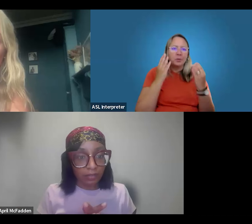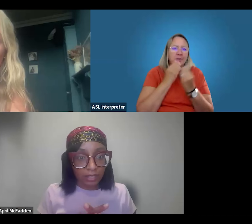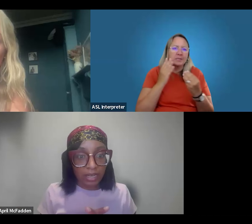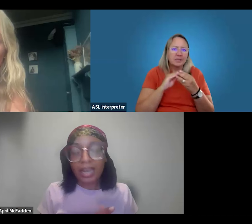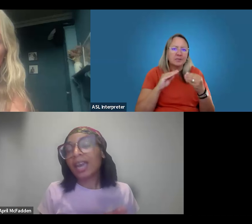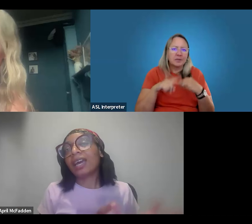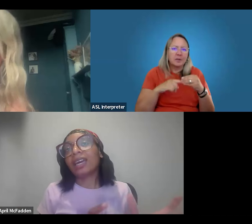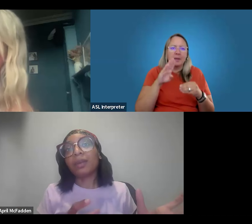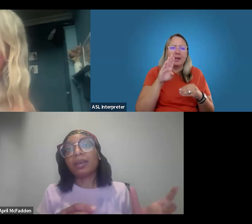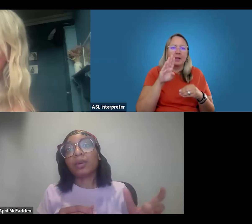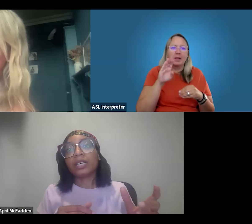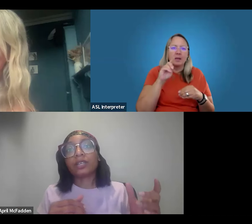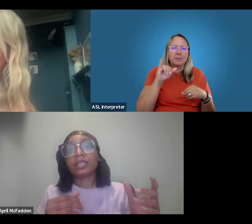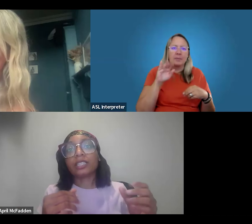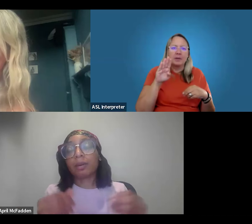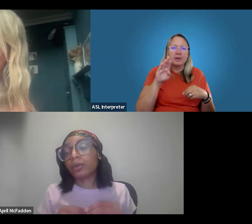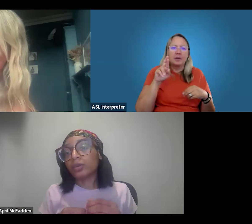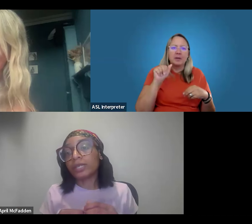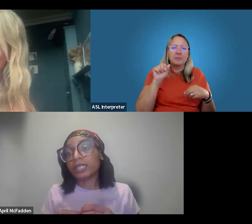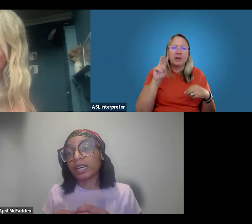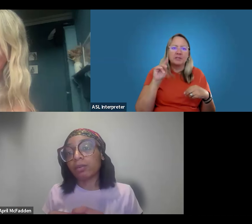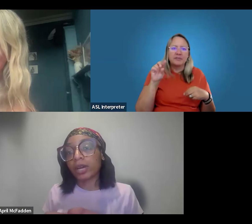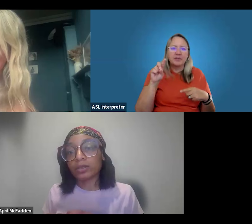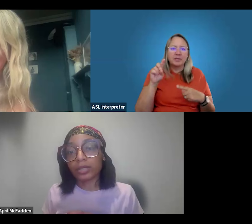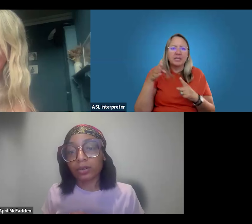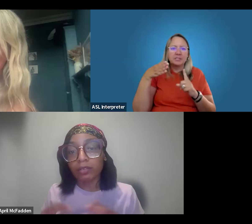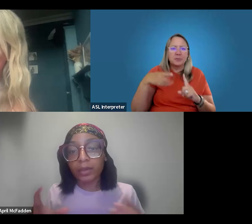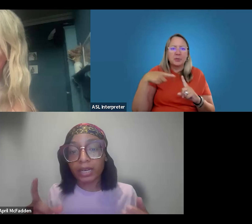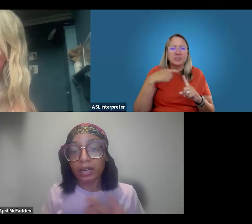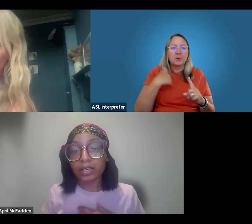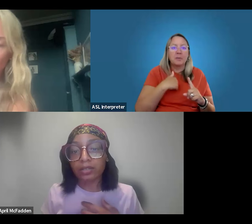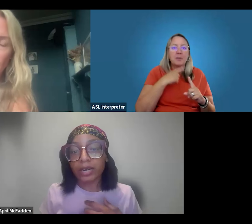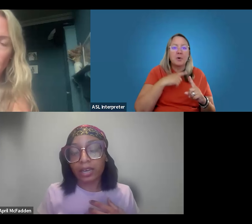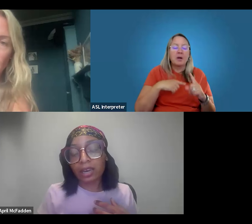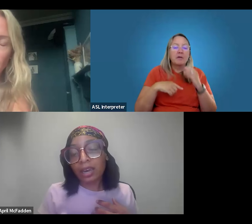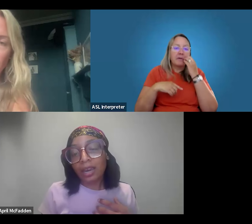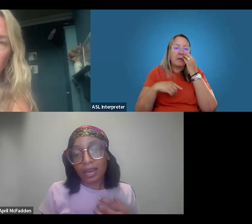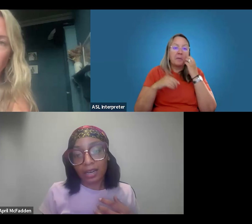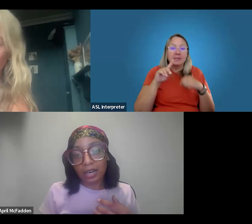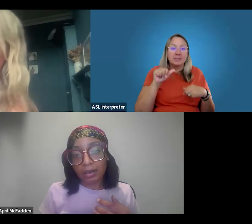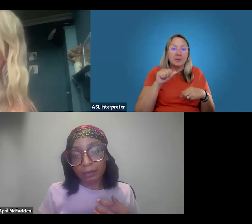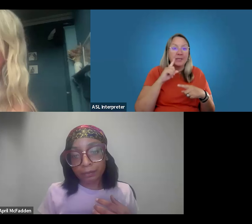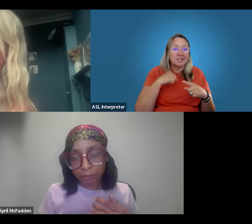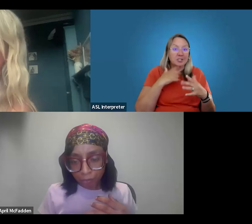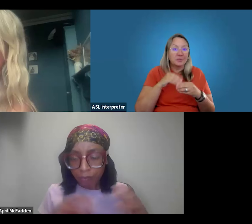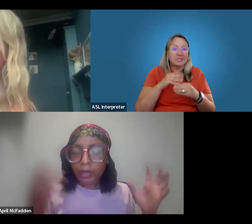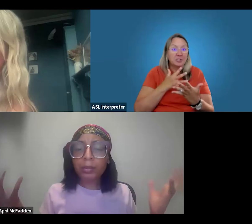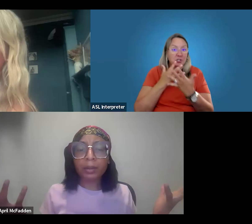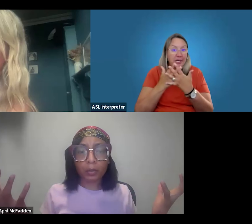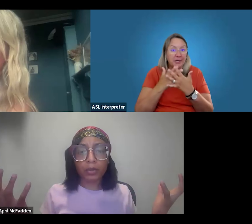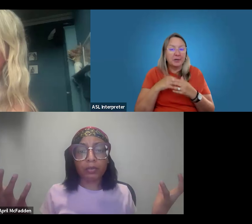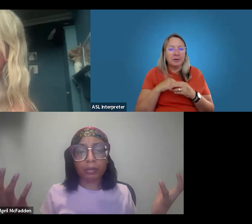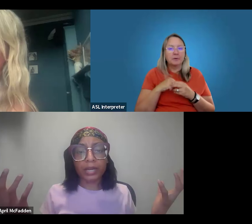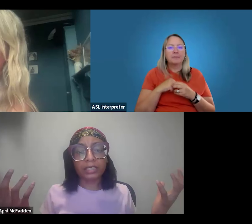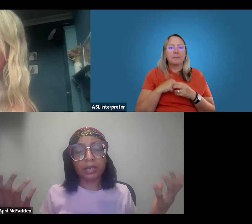Becky Brassfield. And Becky Brassfield is a member who was disabled as a result of being incarcerated and